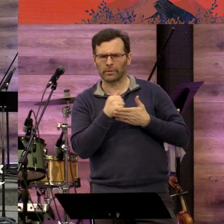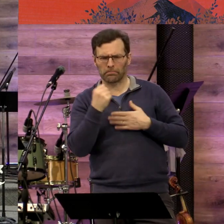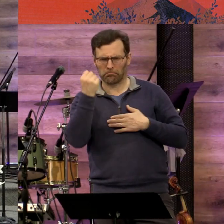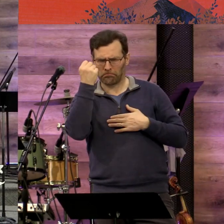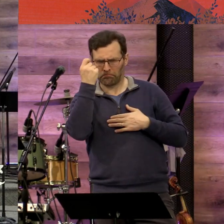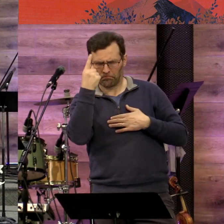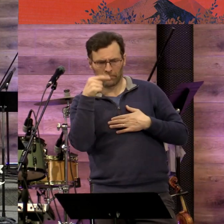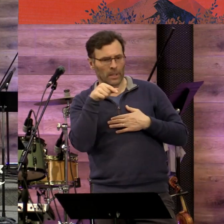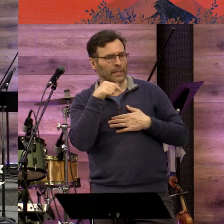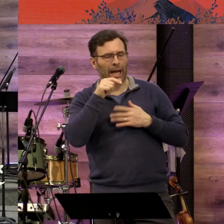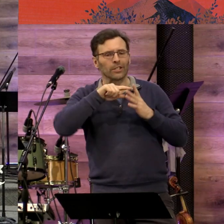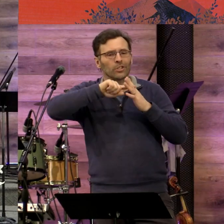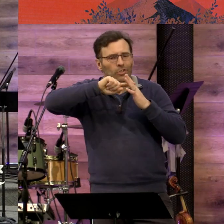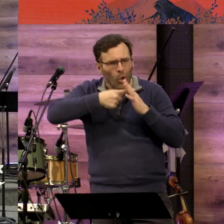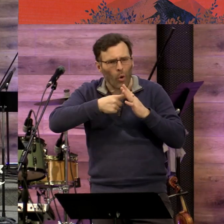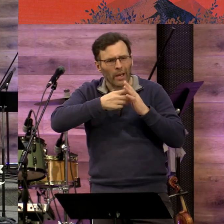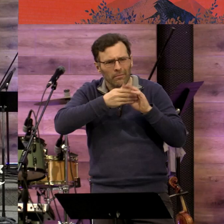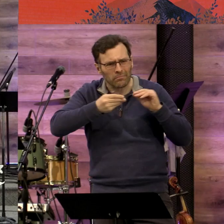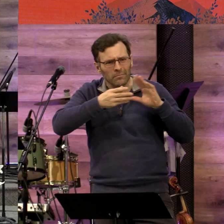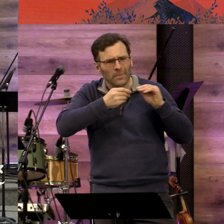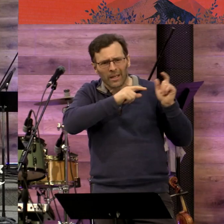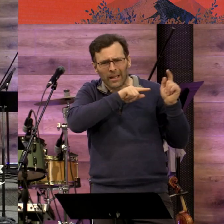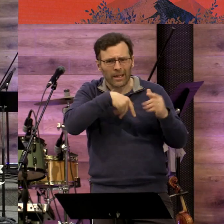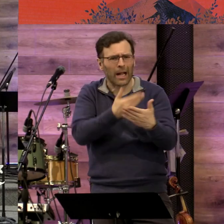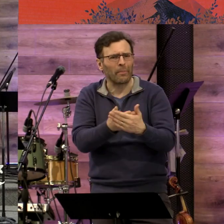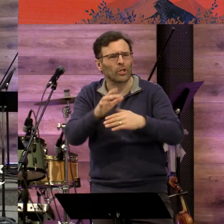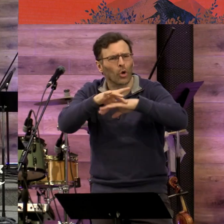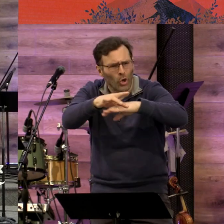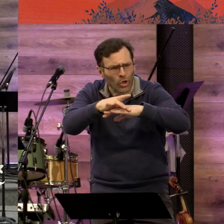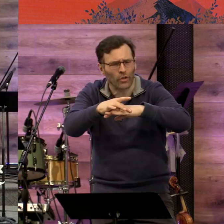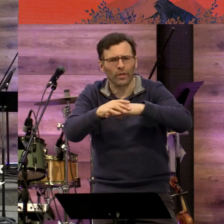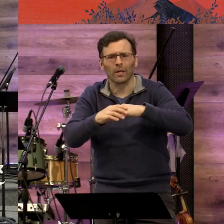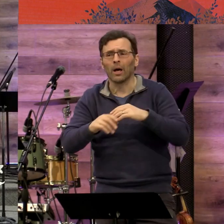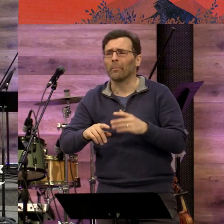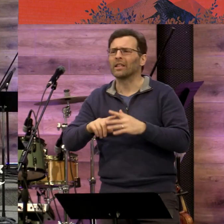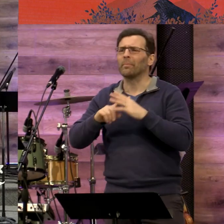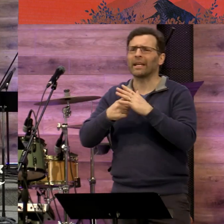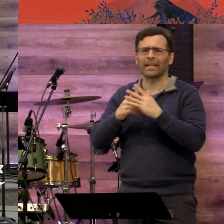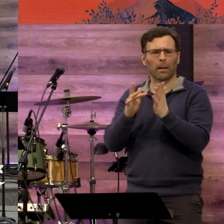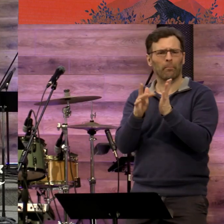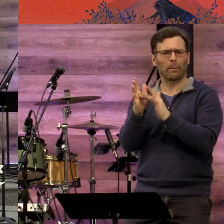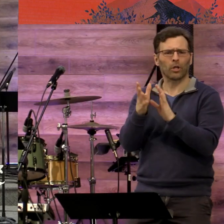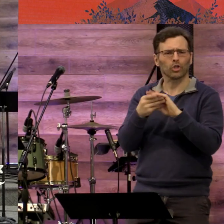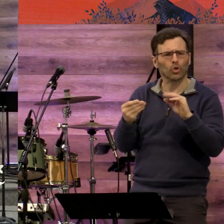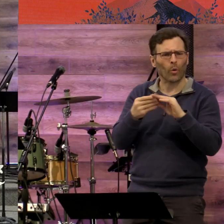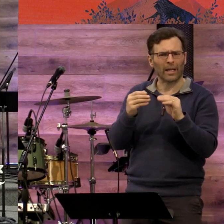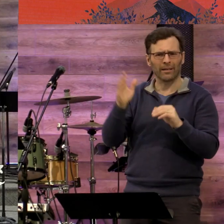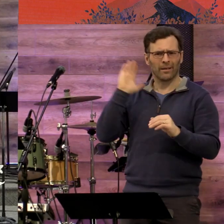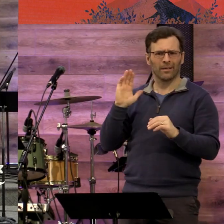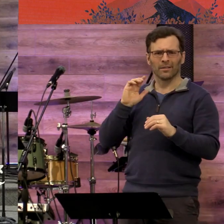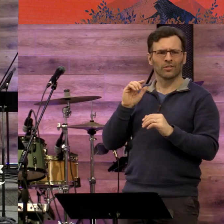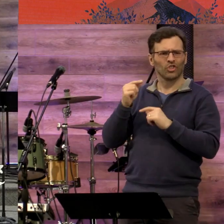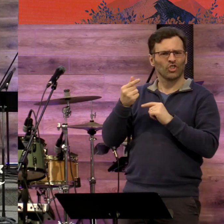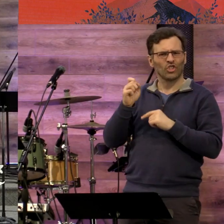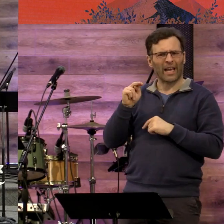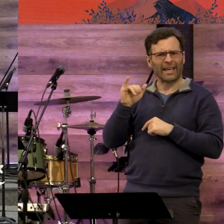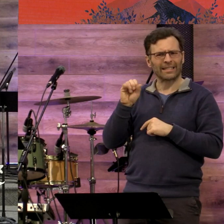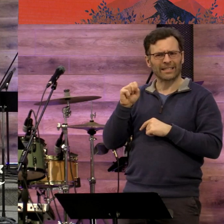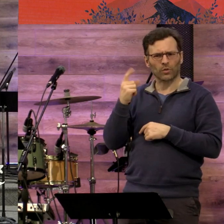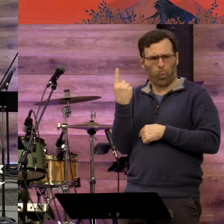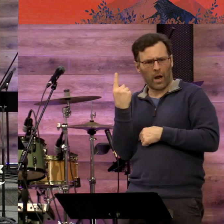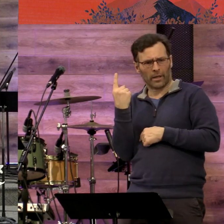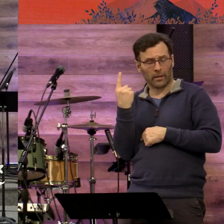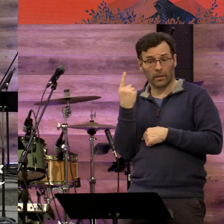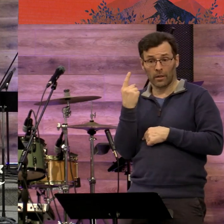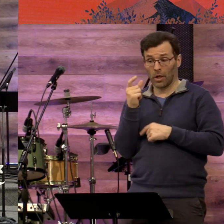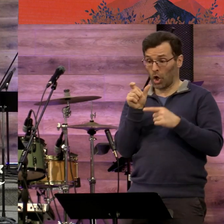to the beginning of the story of Jesus coming to the earth, but the very beginning of the biblical story in Genesis 1. He makes it clear that the